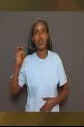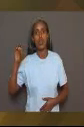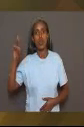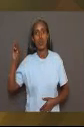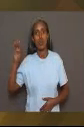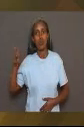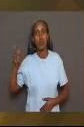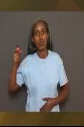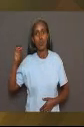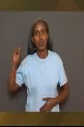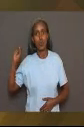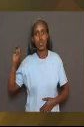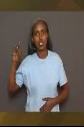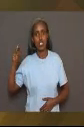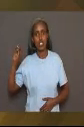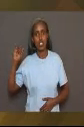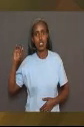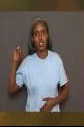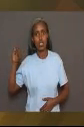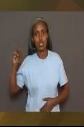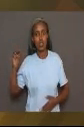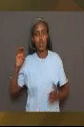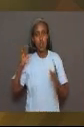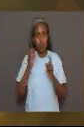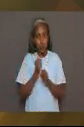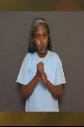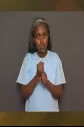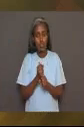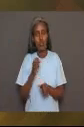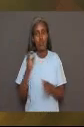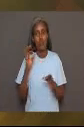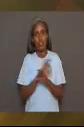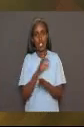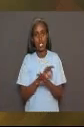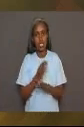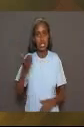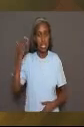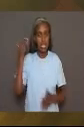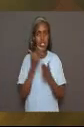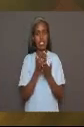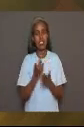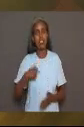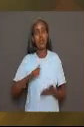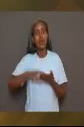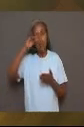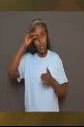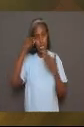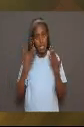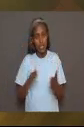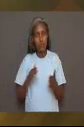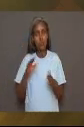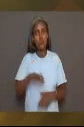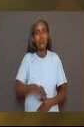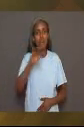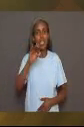functions. In the last lesson, we learned to find the derivatives of